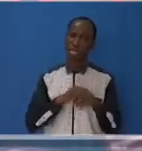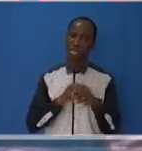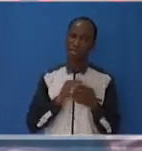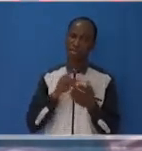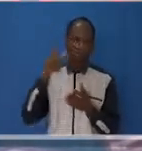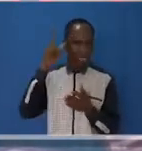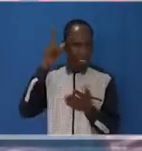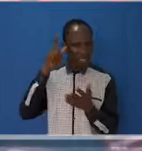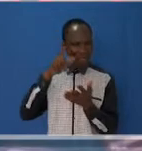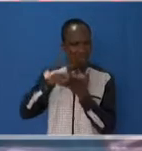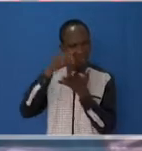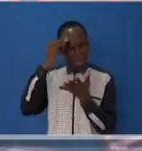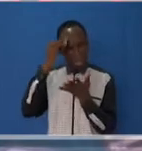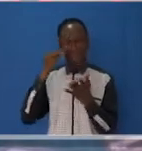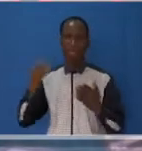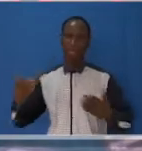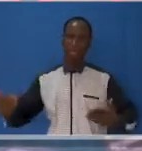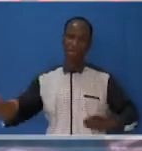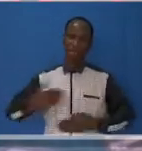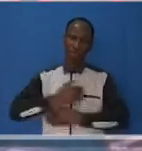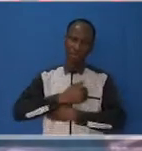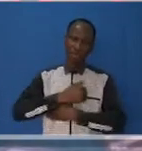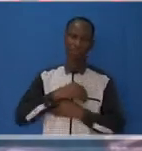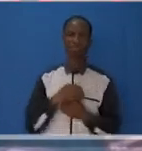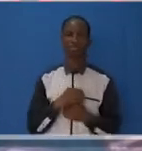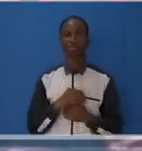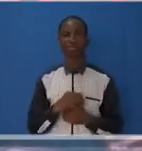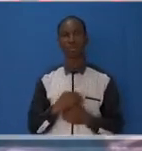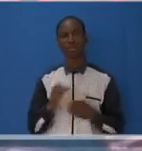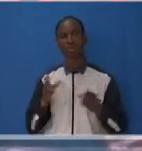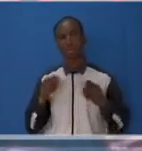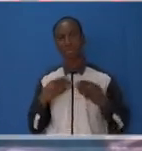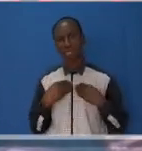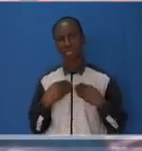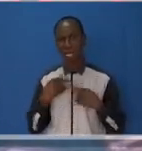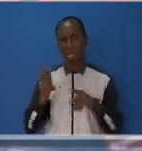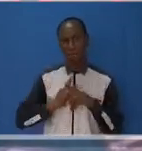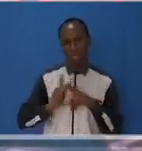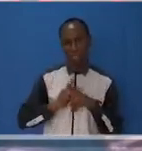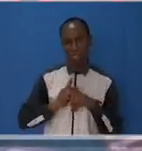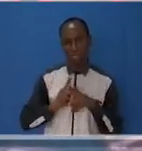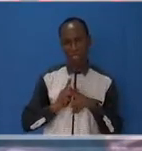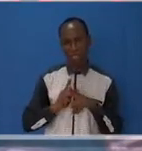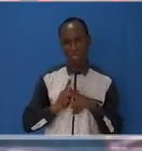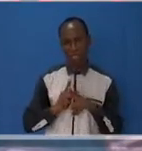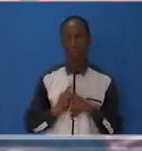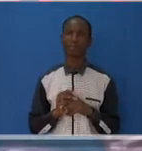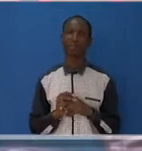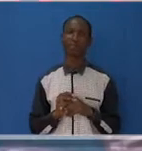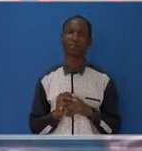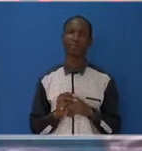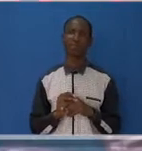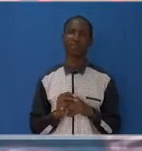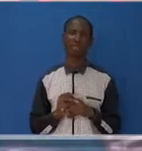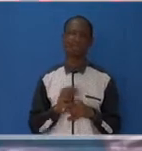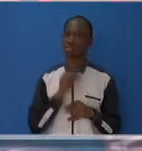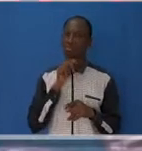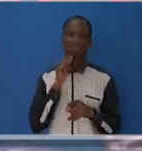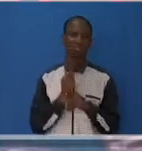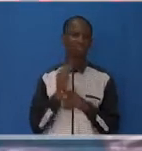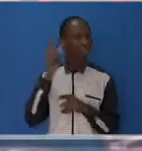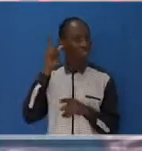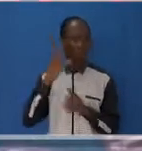have to embrace it, you have to accept it, and you have to live by it. You have to put them into practice. You don't just listen to them